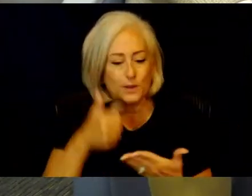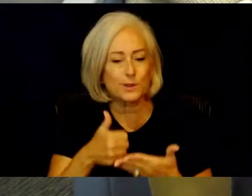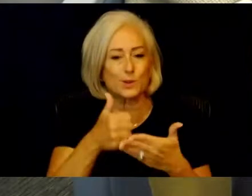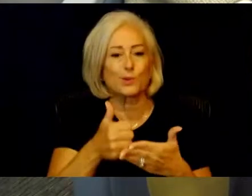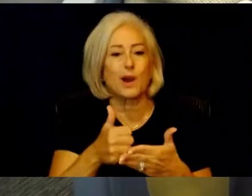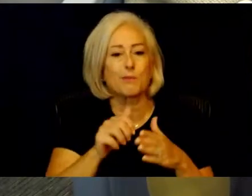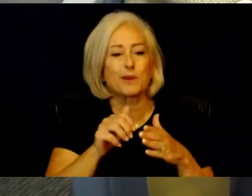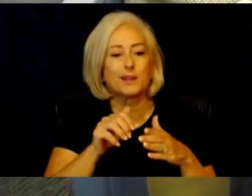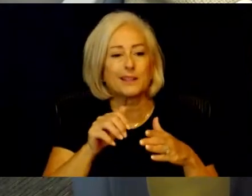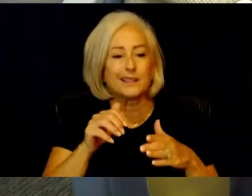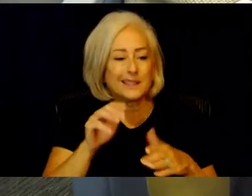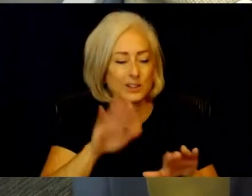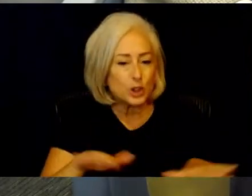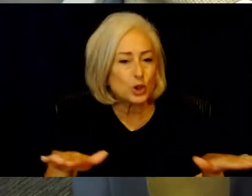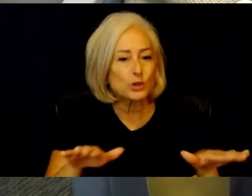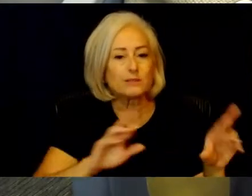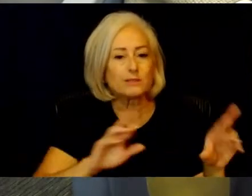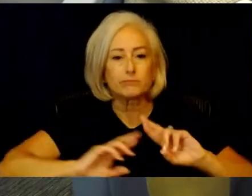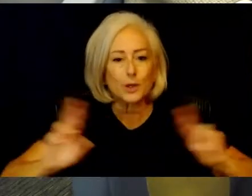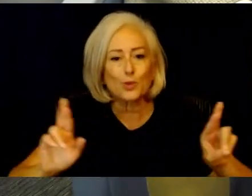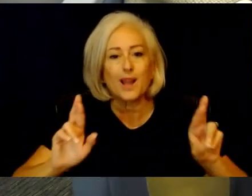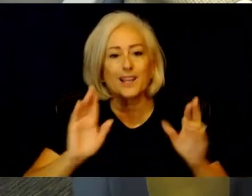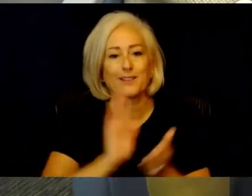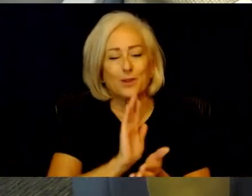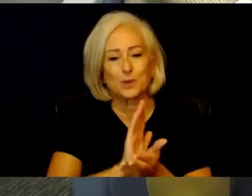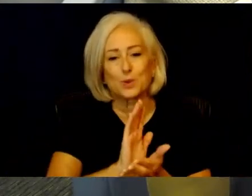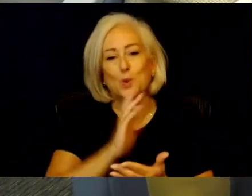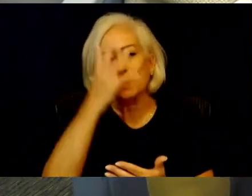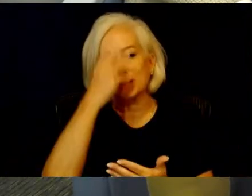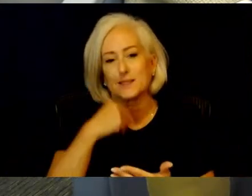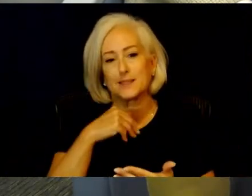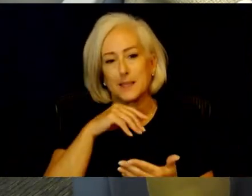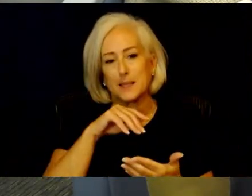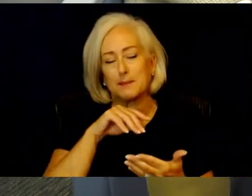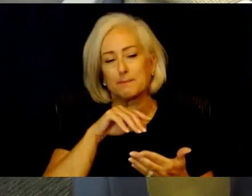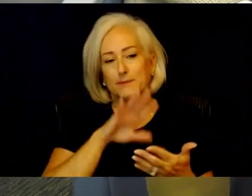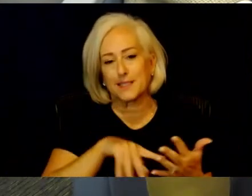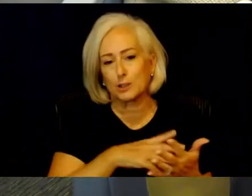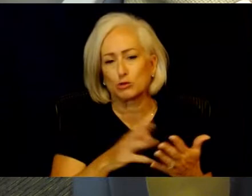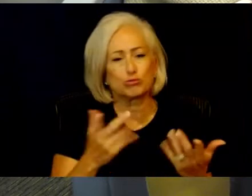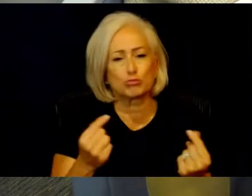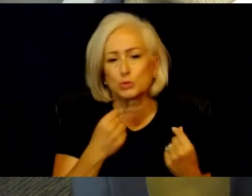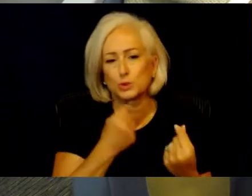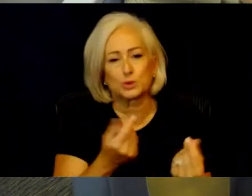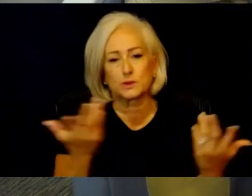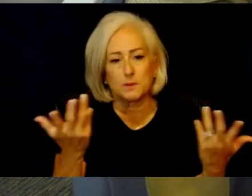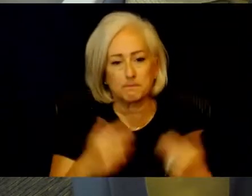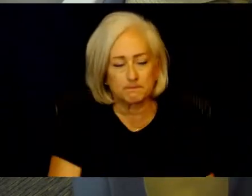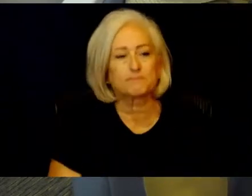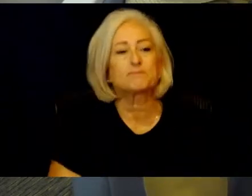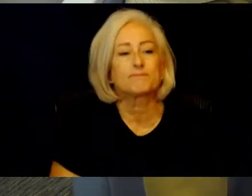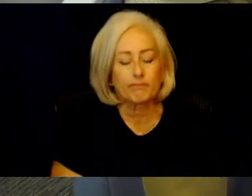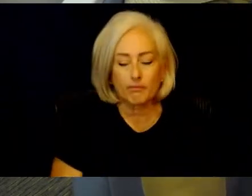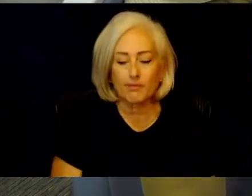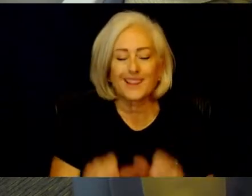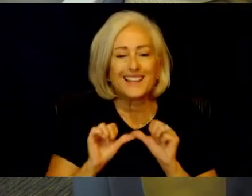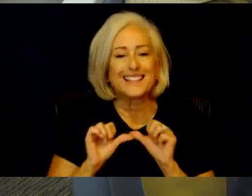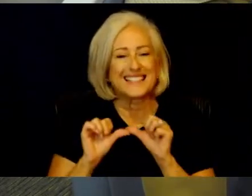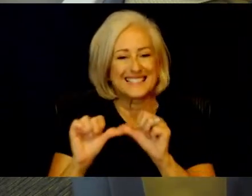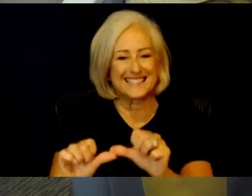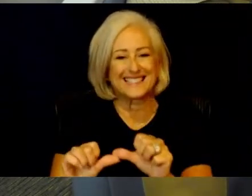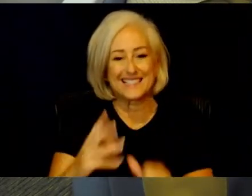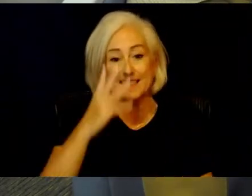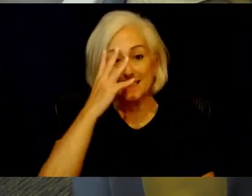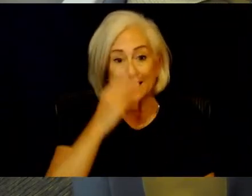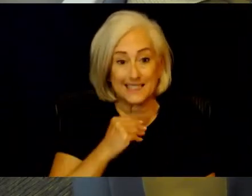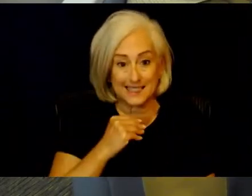track, and maybe just some advice on how to improve their sleep health overall? Yeah, I think the biggest thing is a consistent sleep and wake